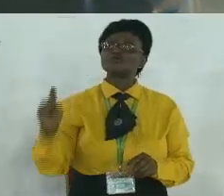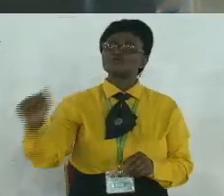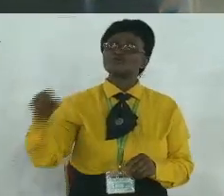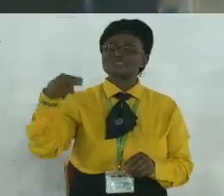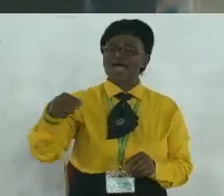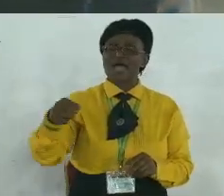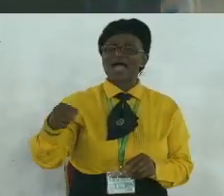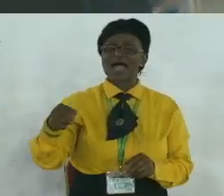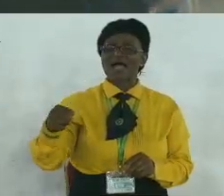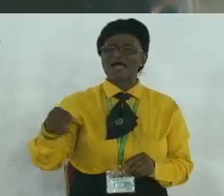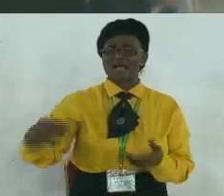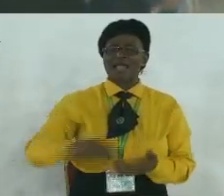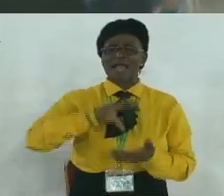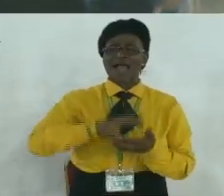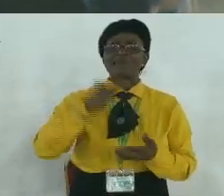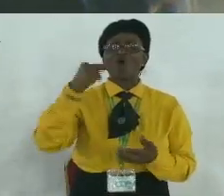the Lamb of God,